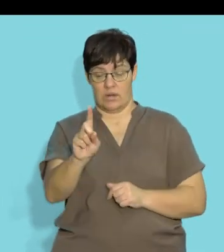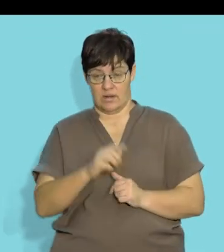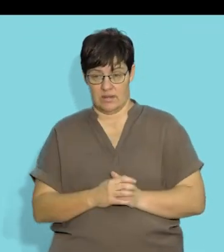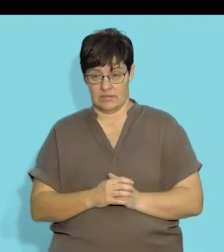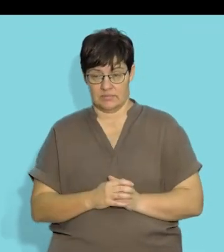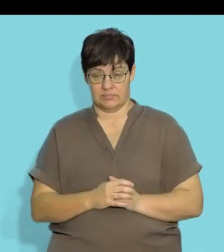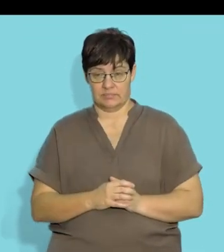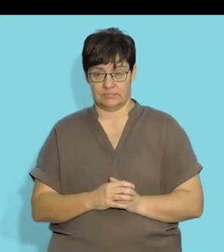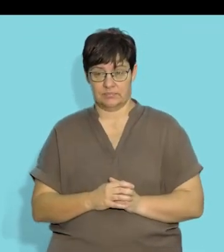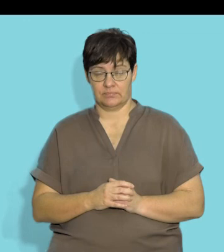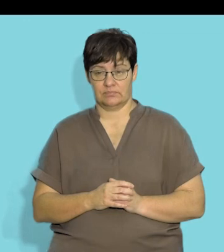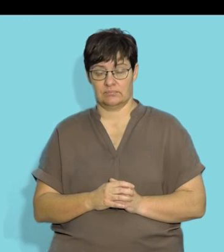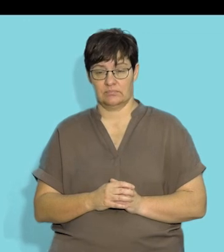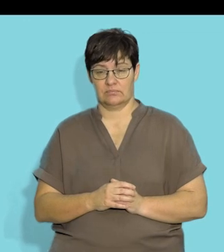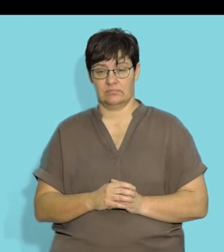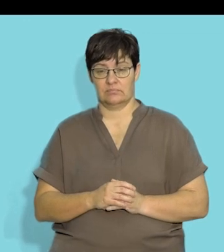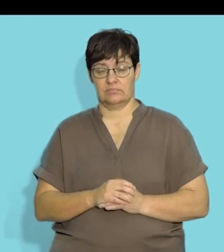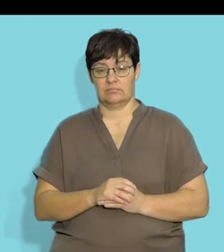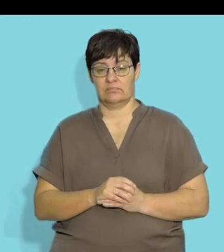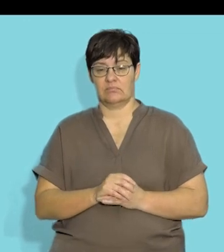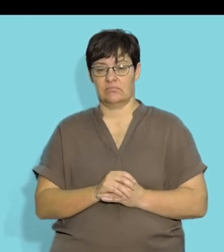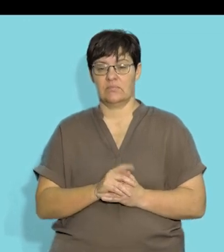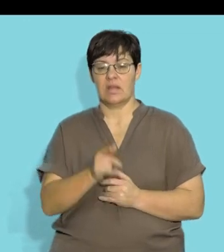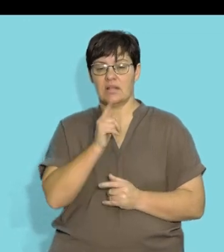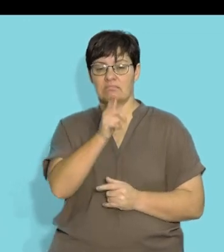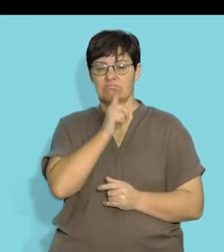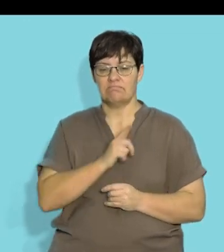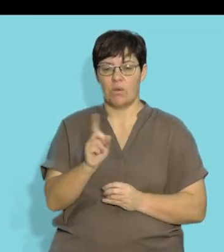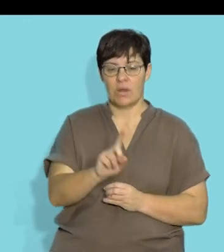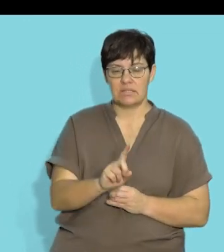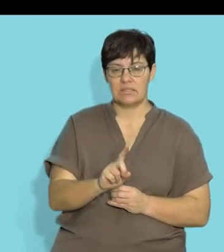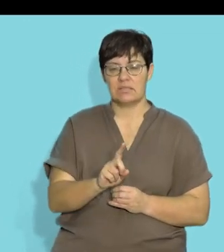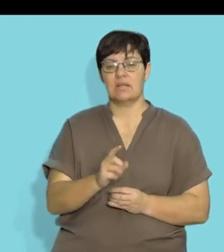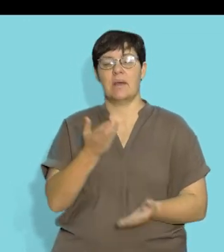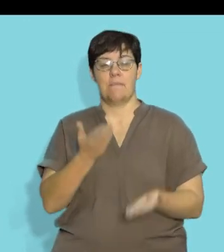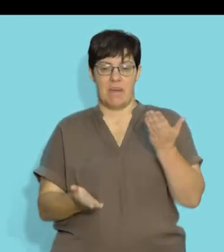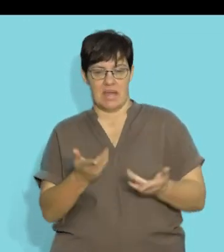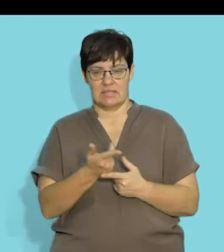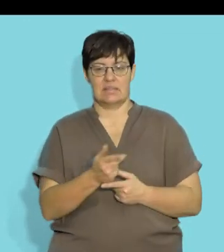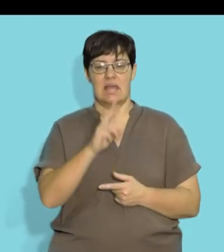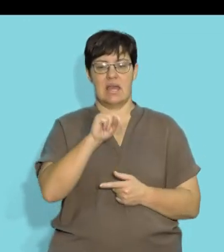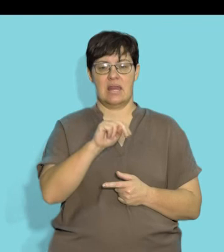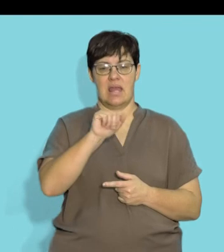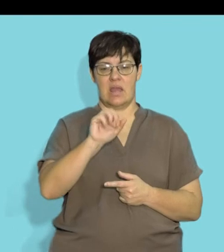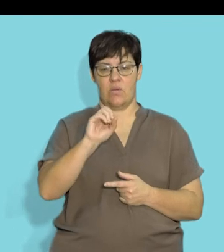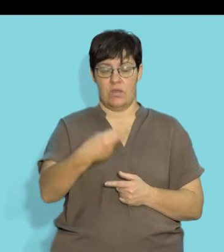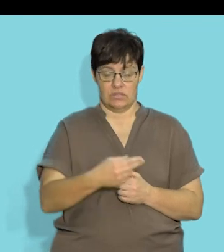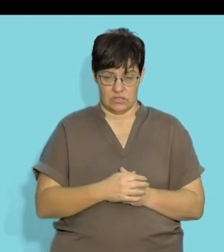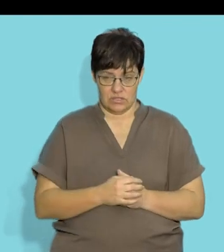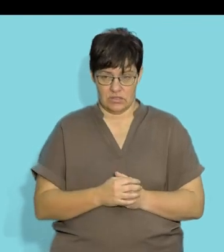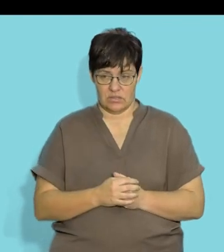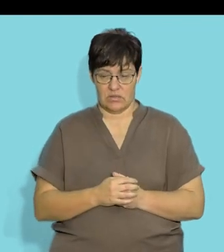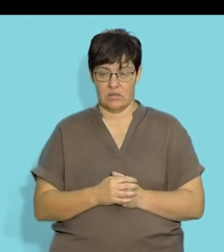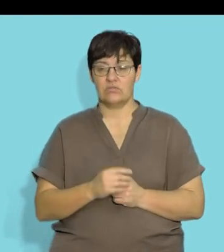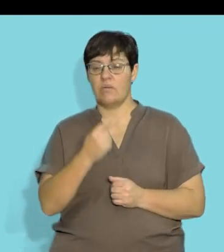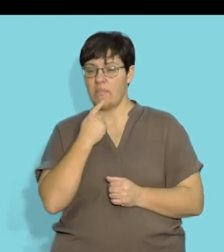if we go to the, the story, it tells us about the mass of sodium hydroxide, okay, in a volume.